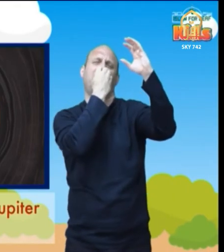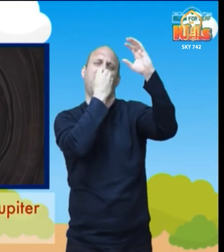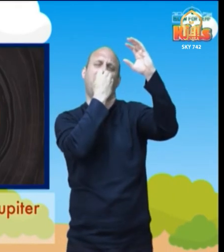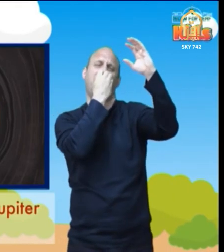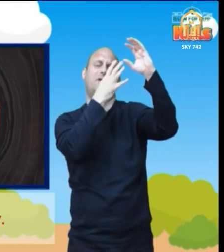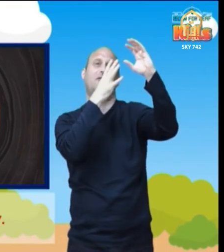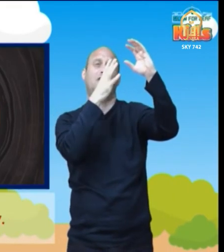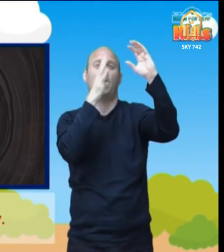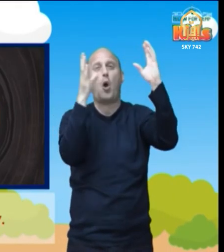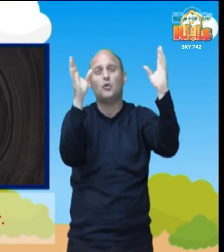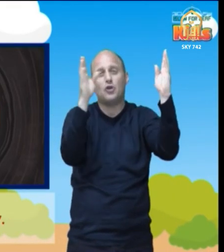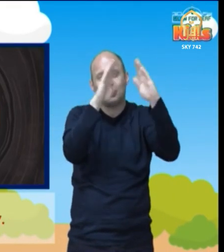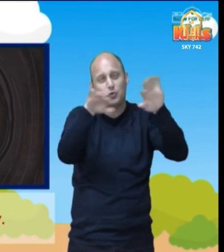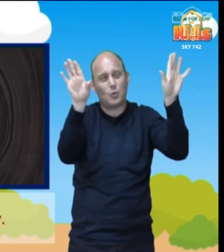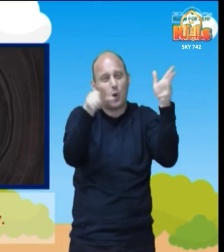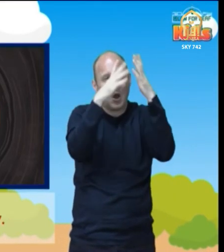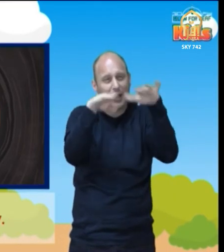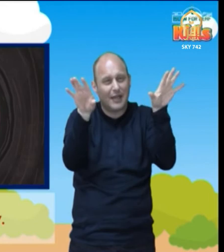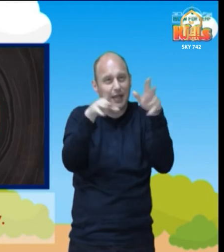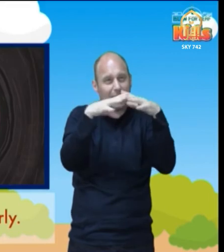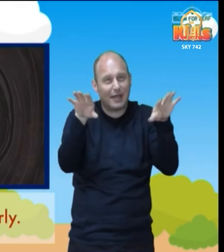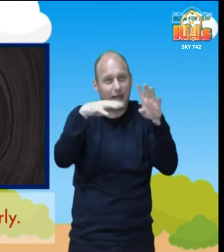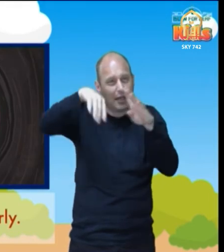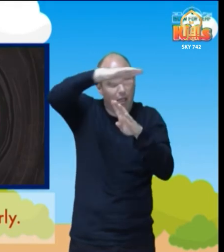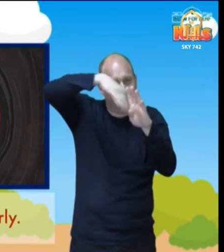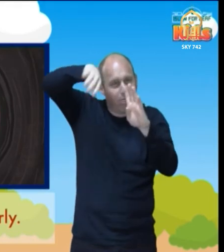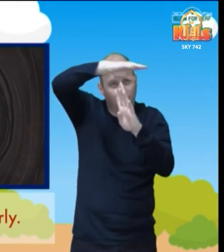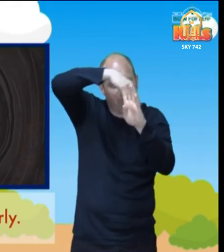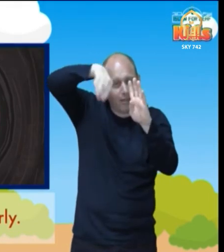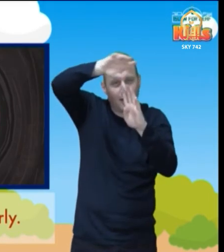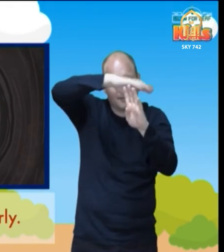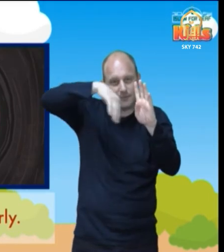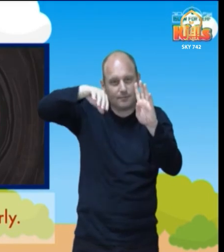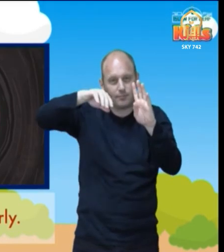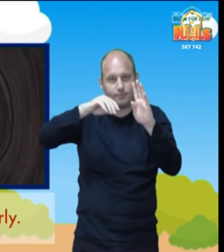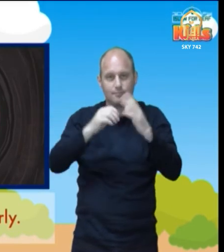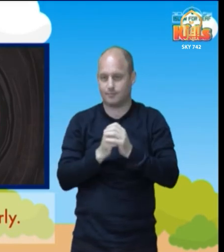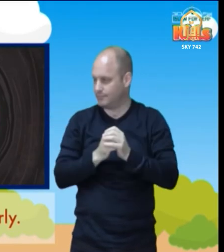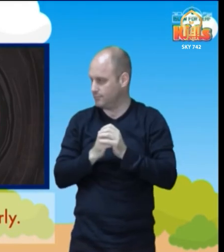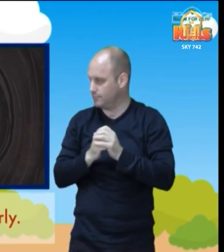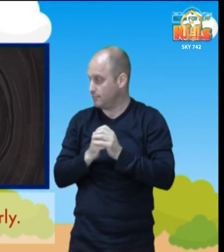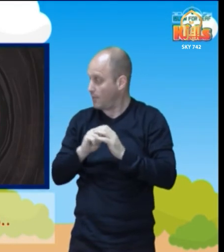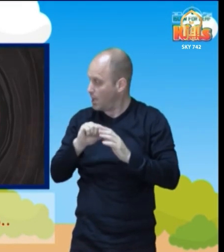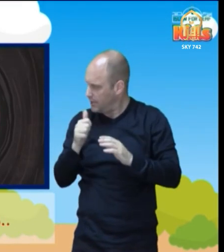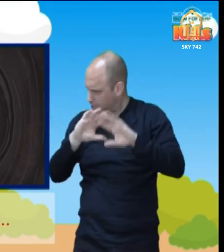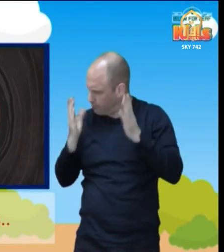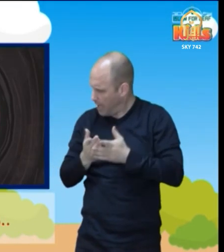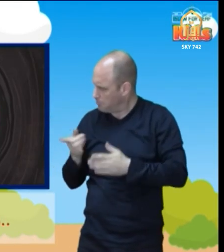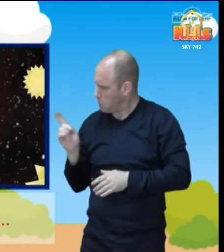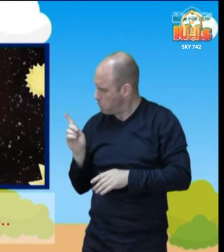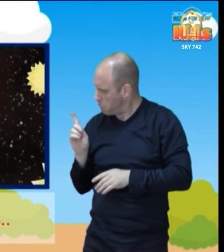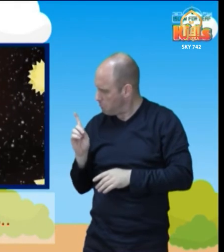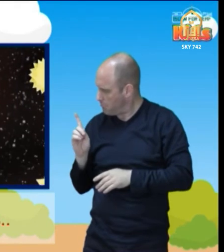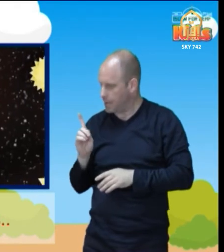beautiful Jupiter looks, all swirly-whirly. It is very swirly-whirly. The next planet